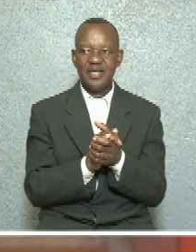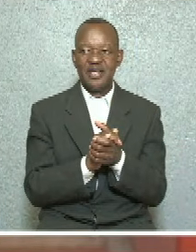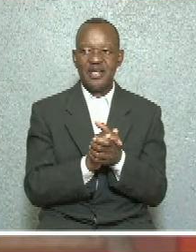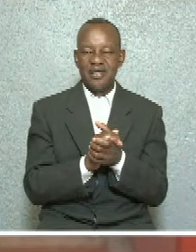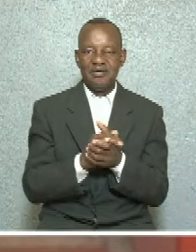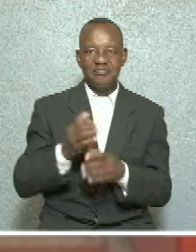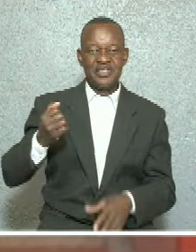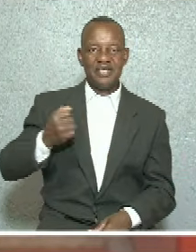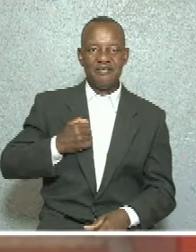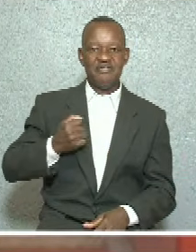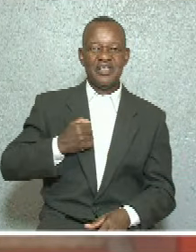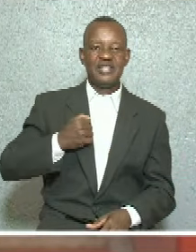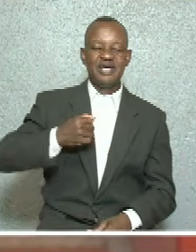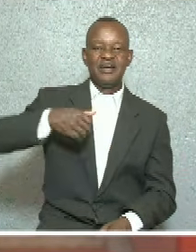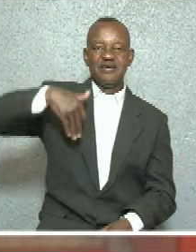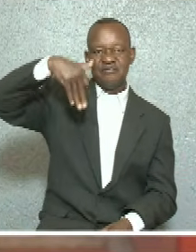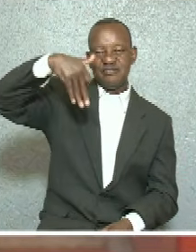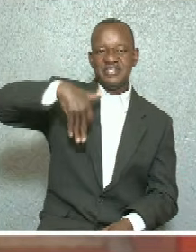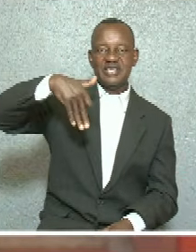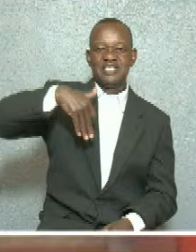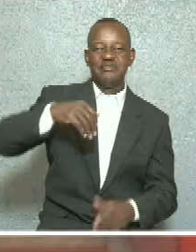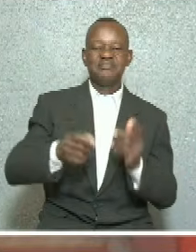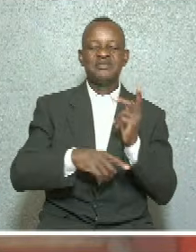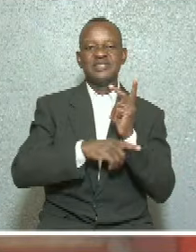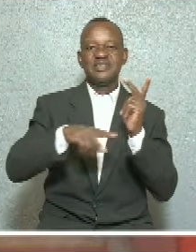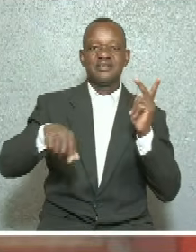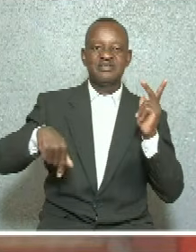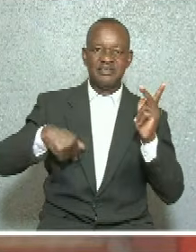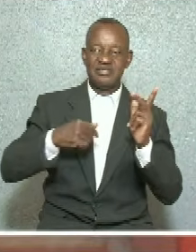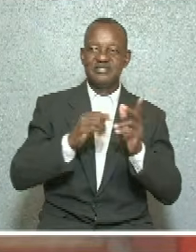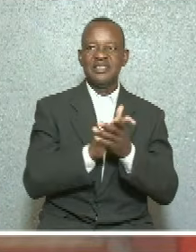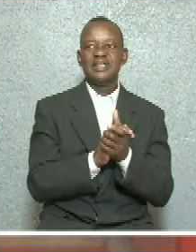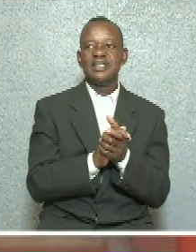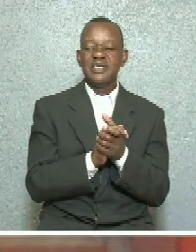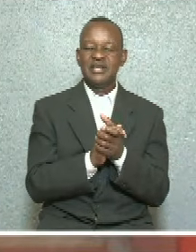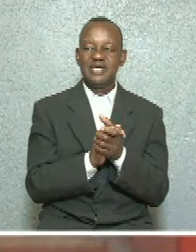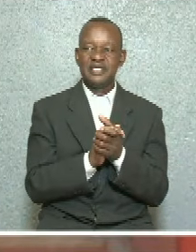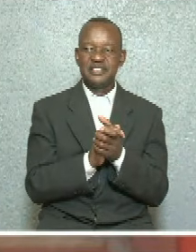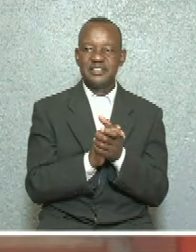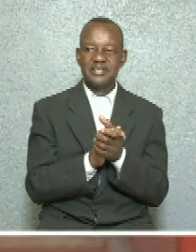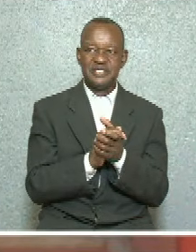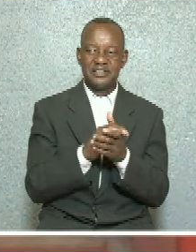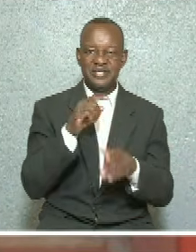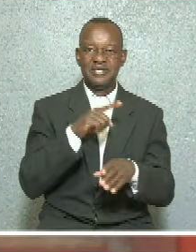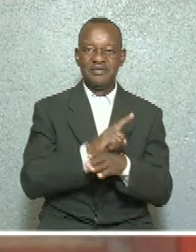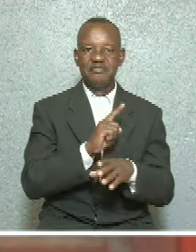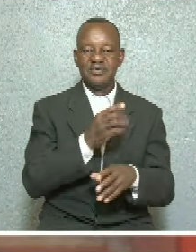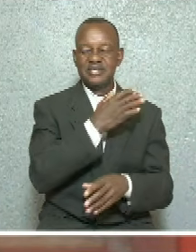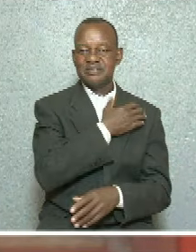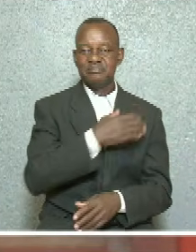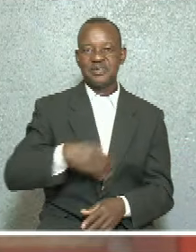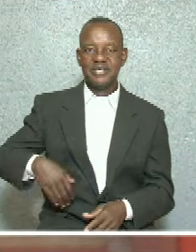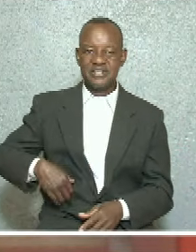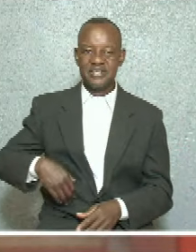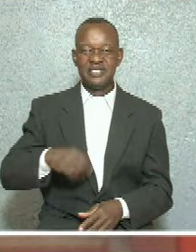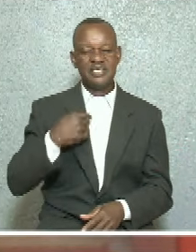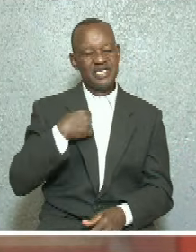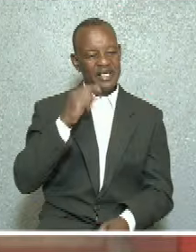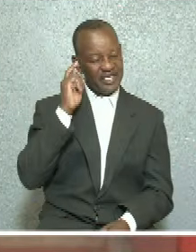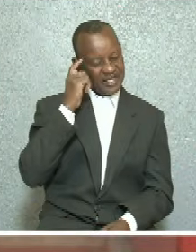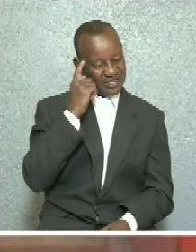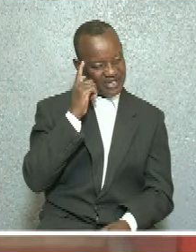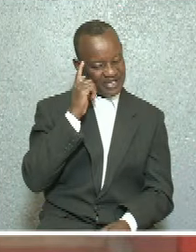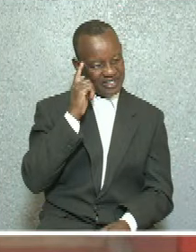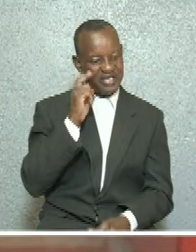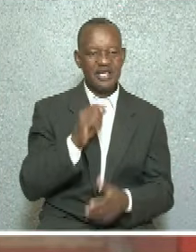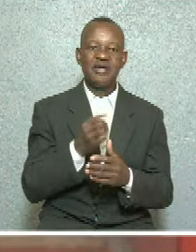what can I say about our founding president, 3 principles came to mind. One is